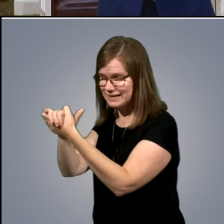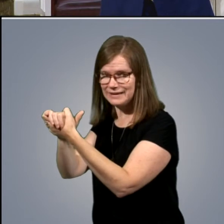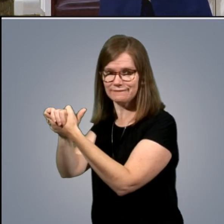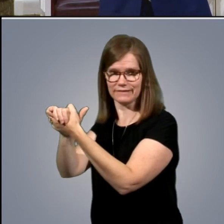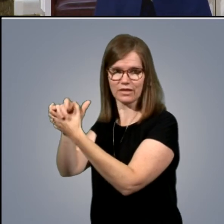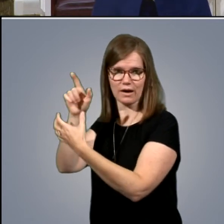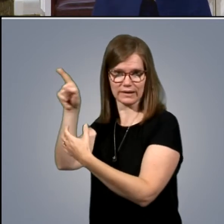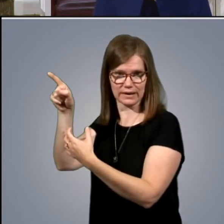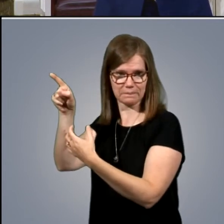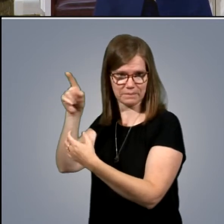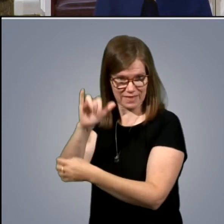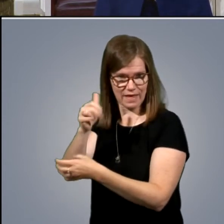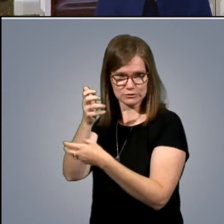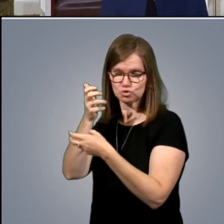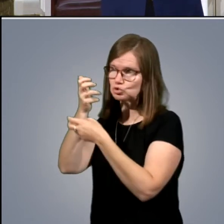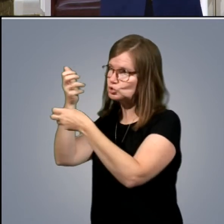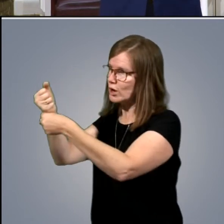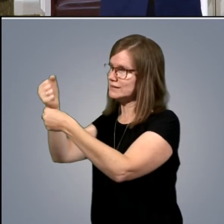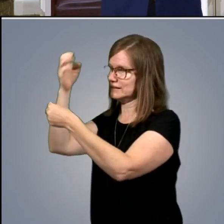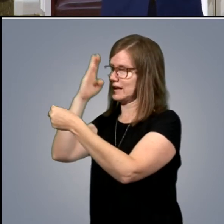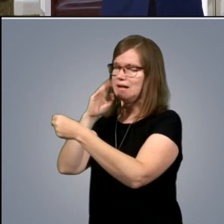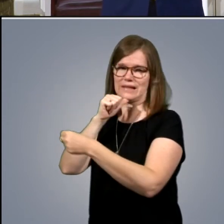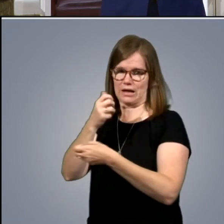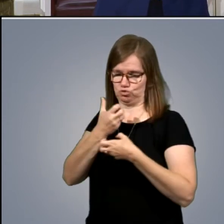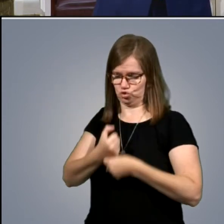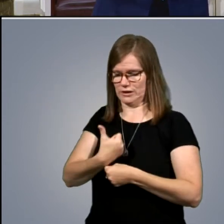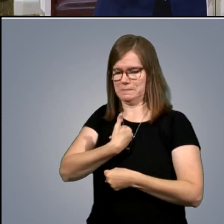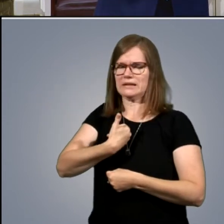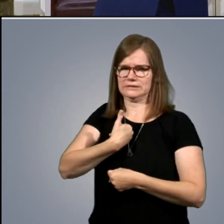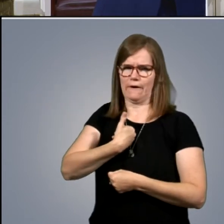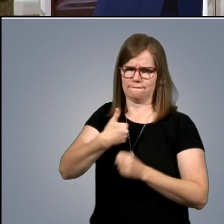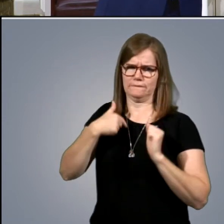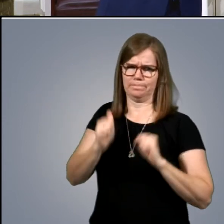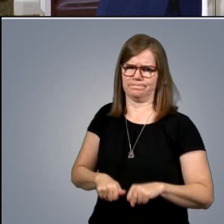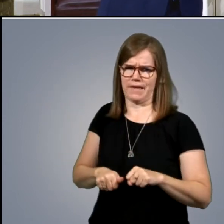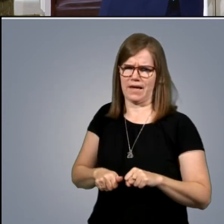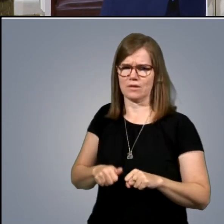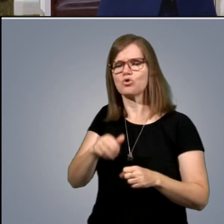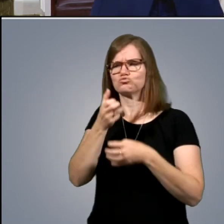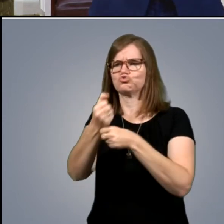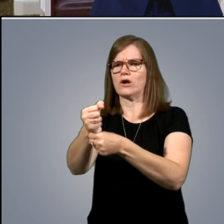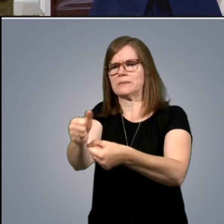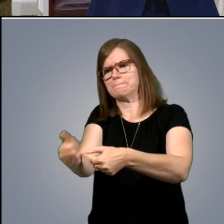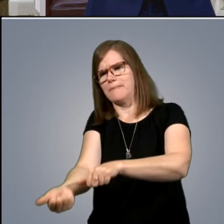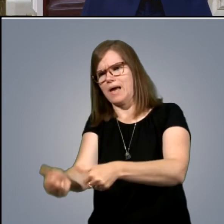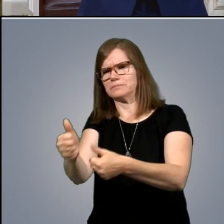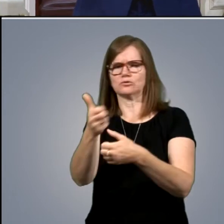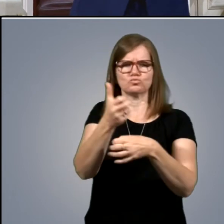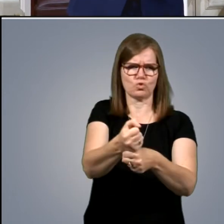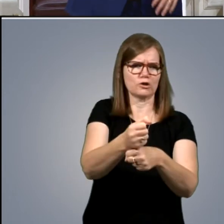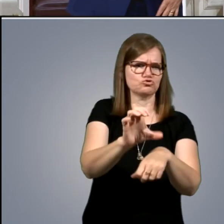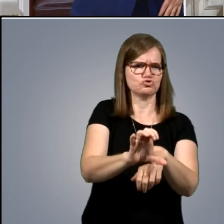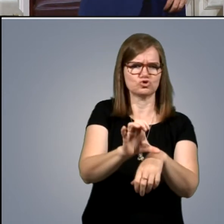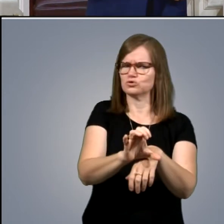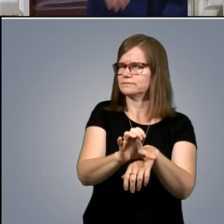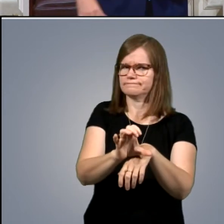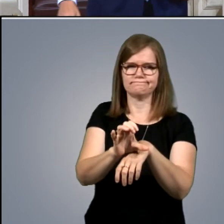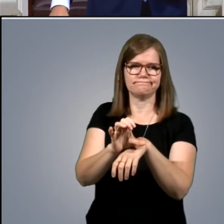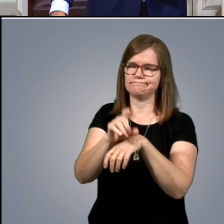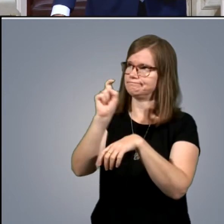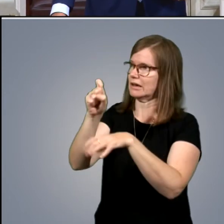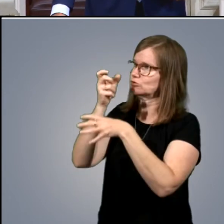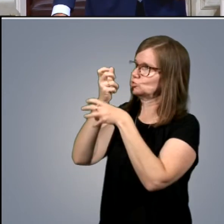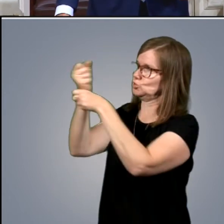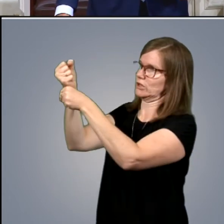It's trusting God. It's not trusting ourself. It's not trusting a church or a baptism. It's trusting Jesus. We have